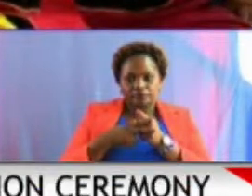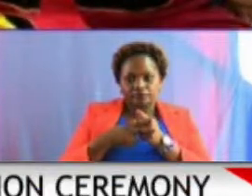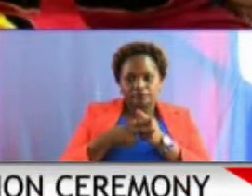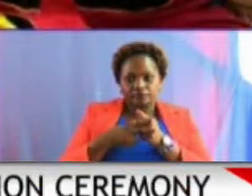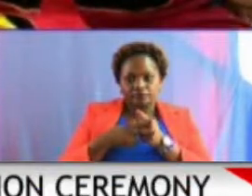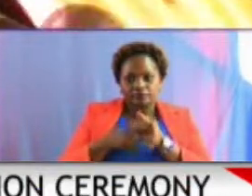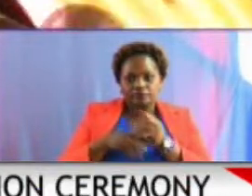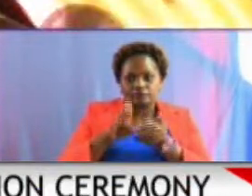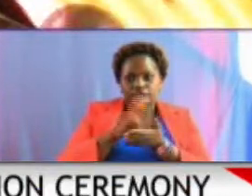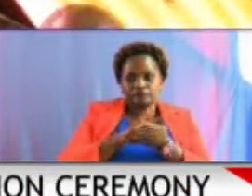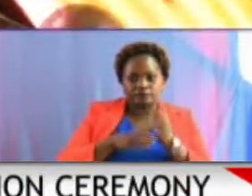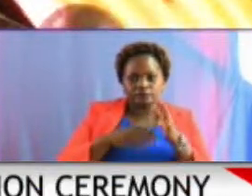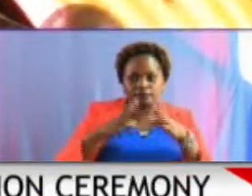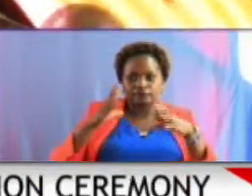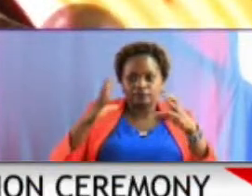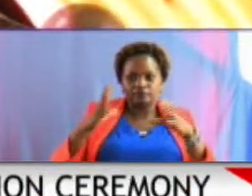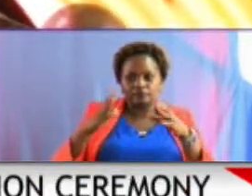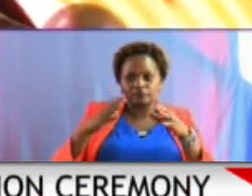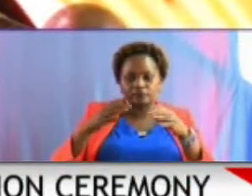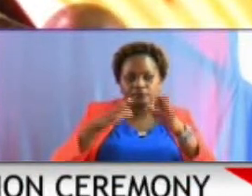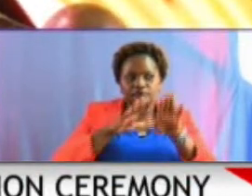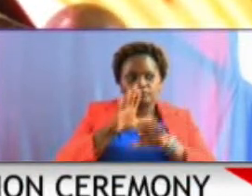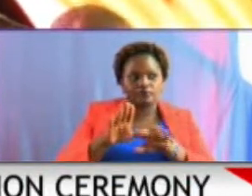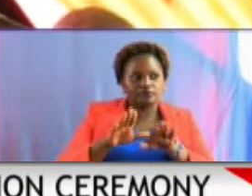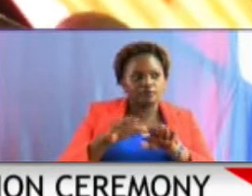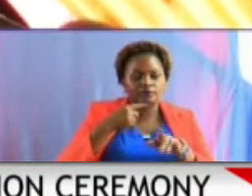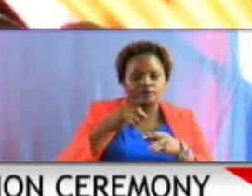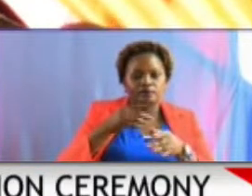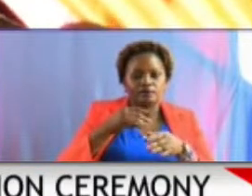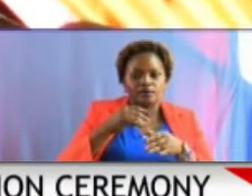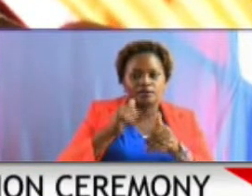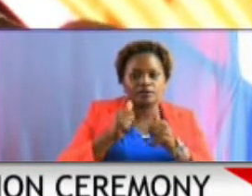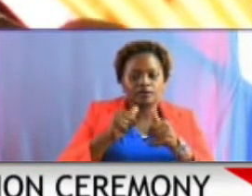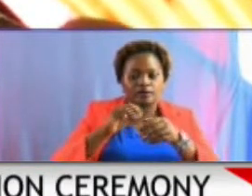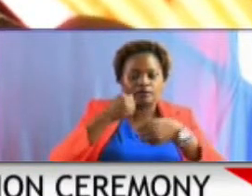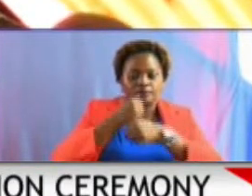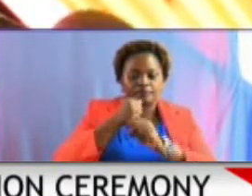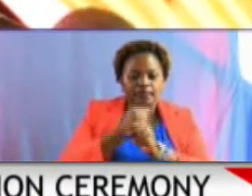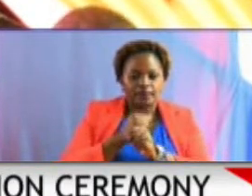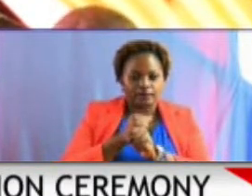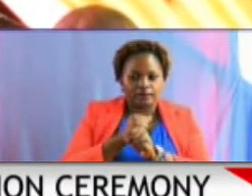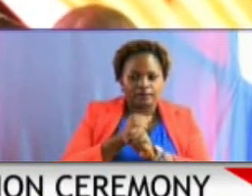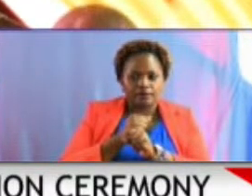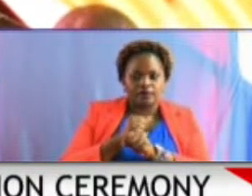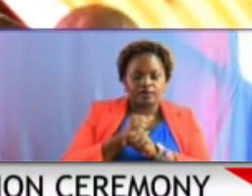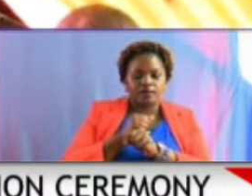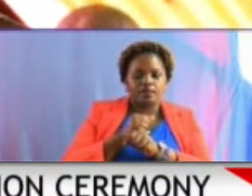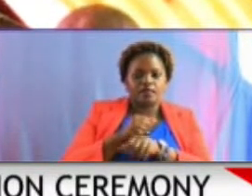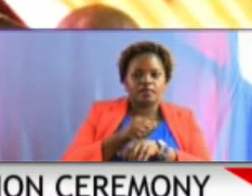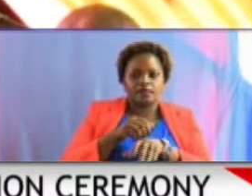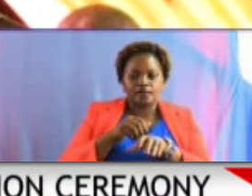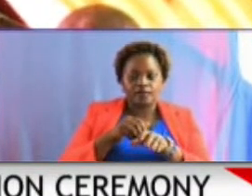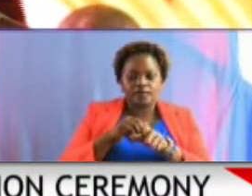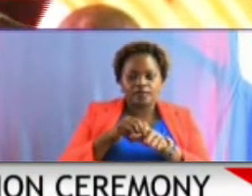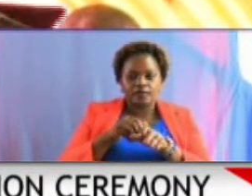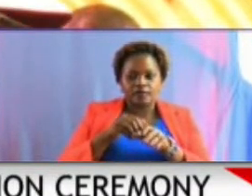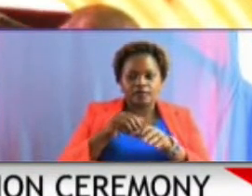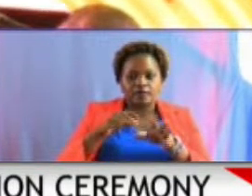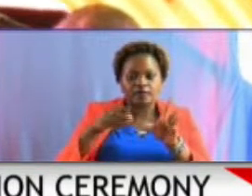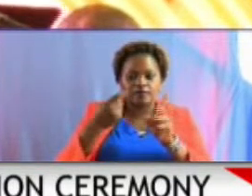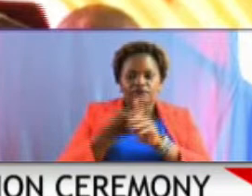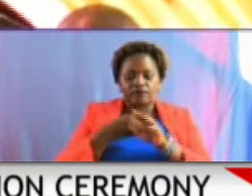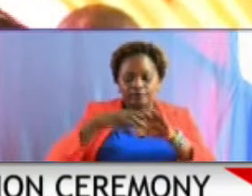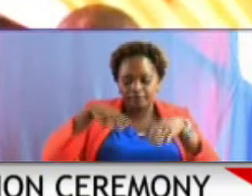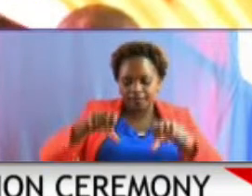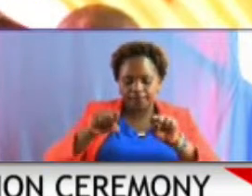This consists of a broad spectrum of courses that resonate with the market needs, ranging from